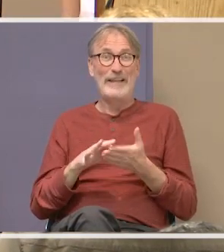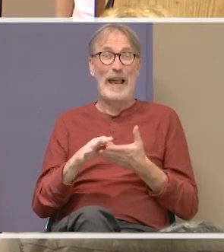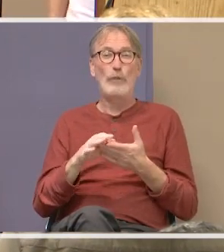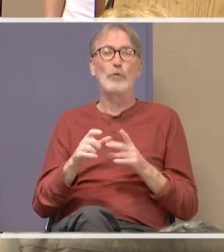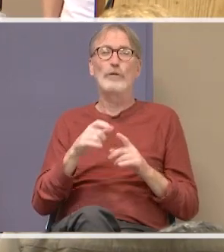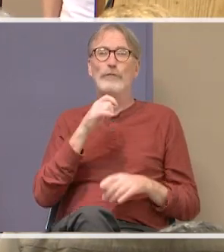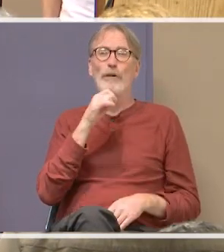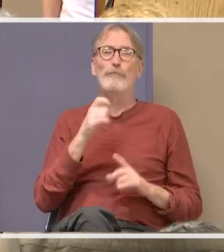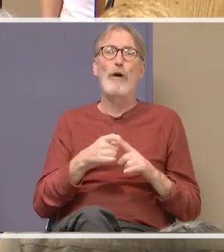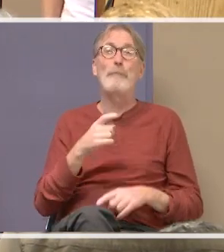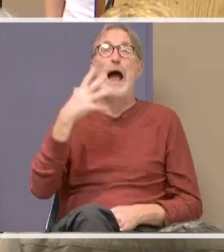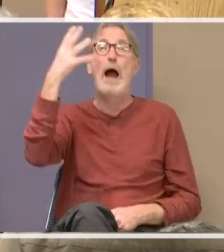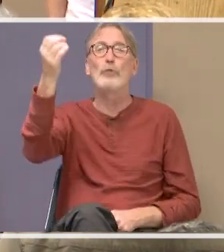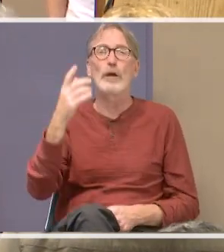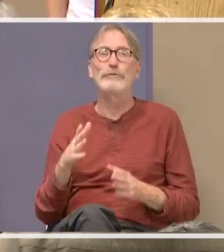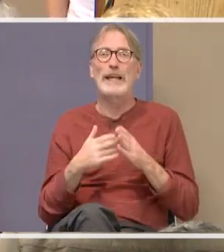out-of-towners.